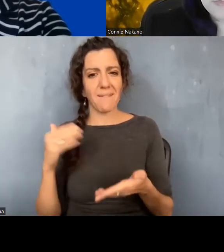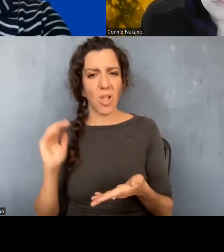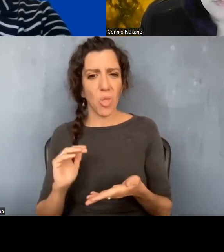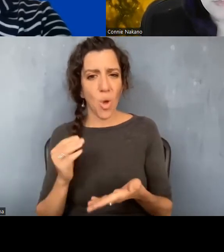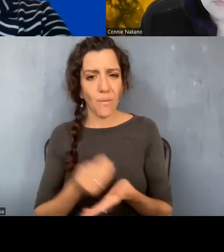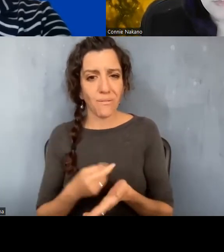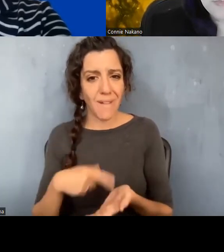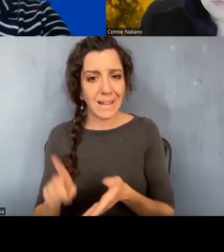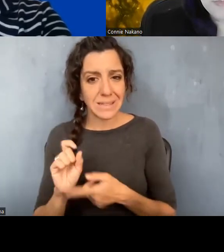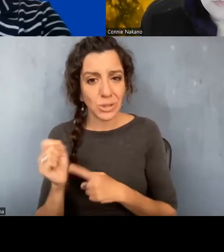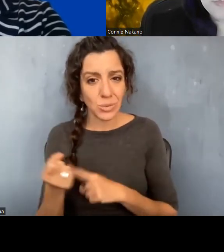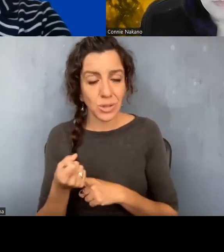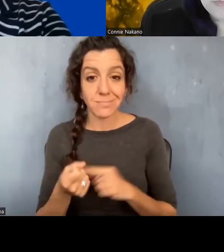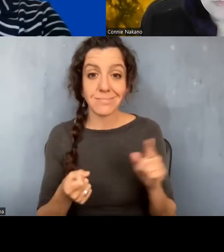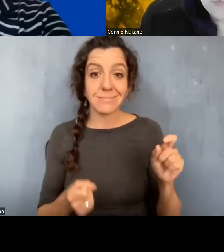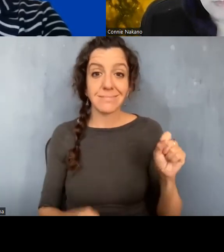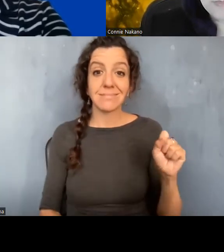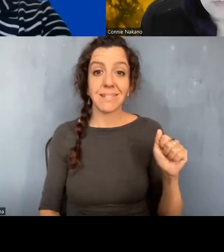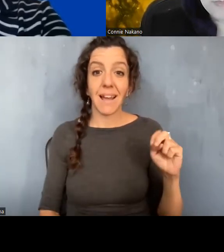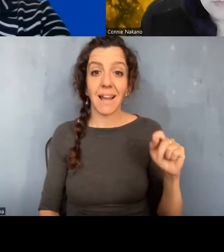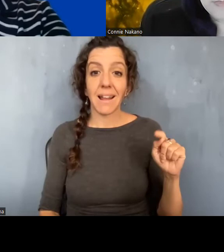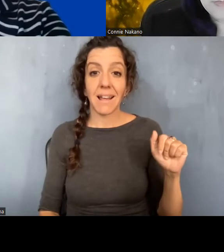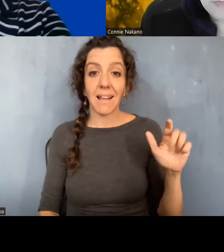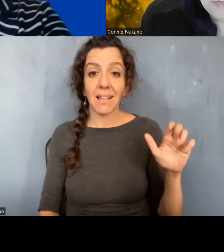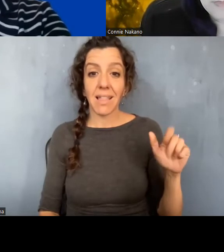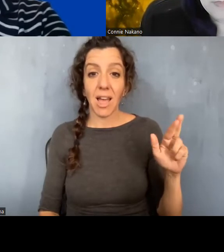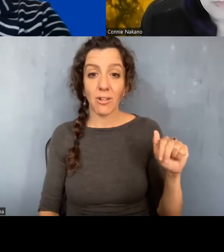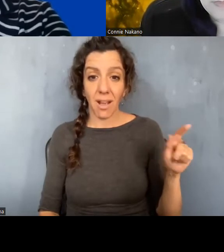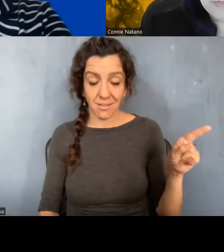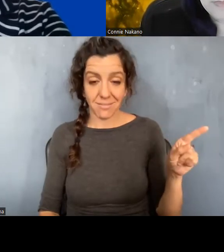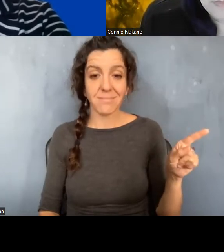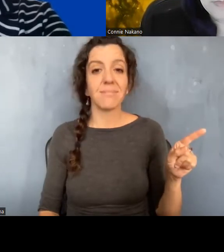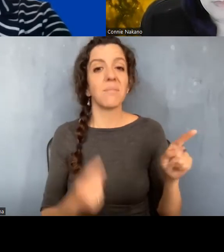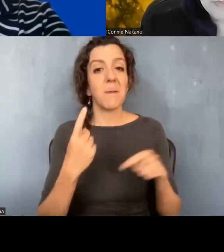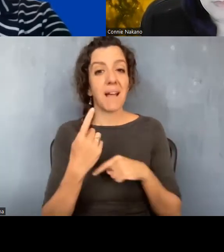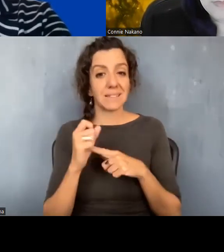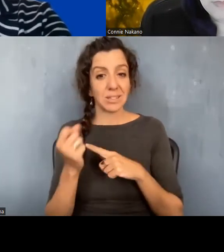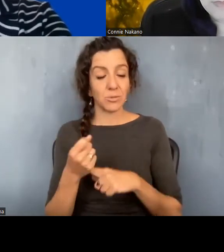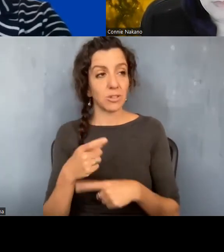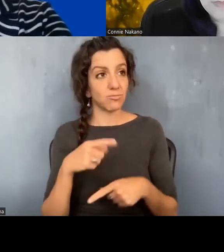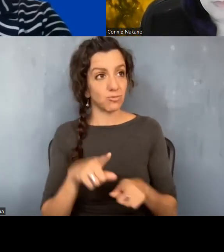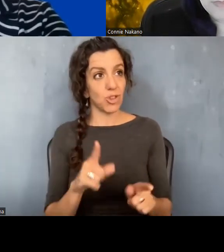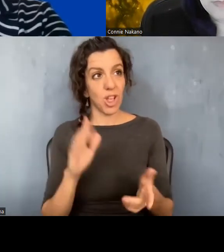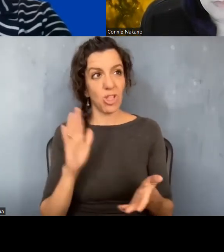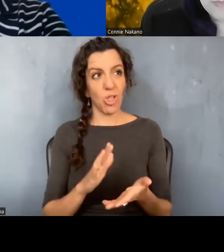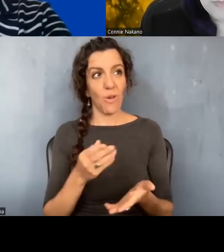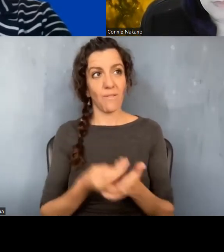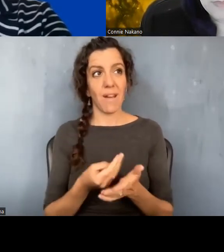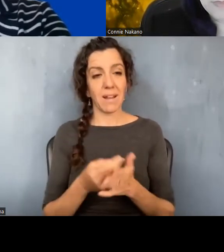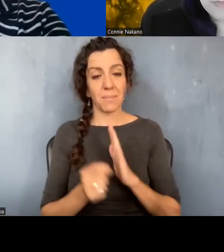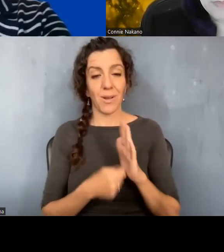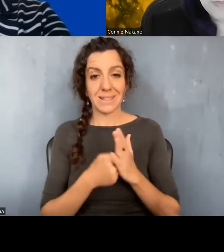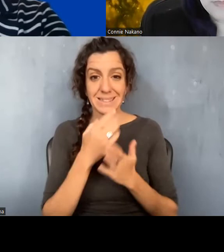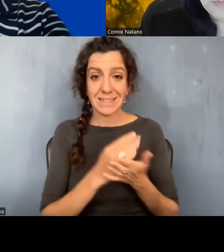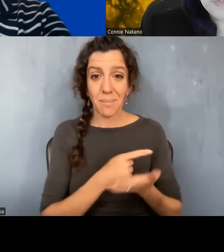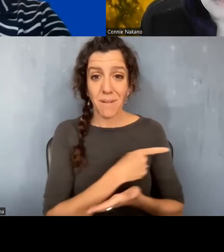situation. In Santa Clara County, we've had a situation where during low funding periods, some of these agencies had